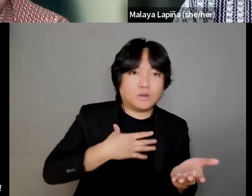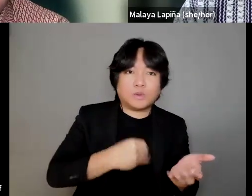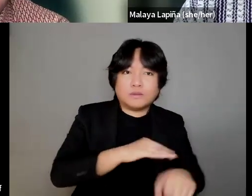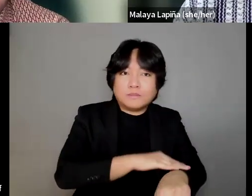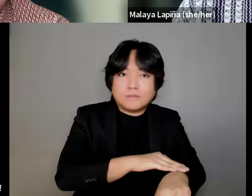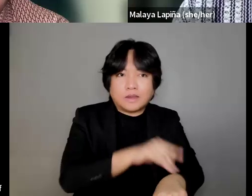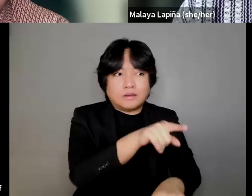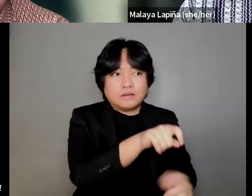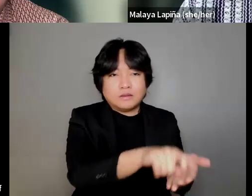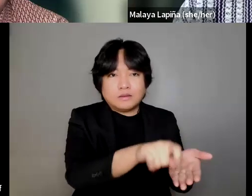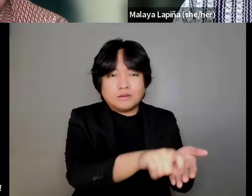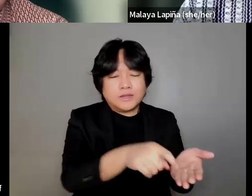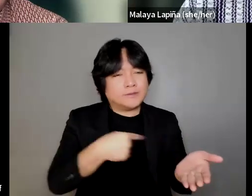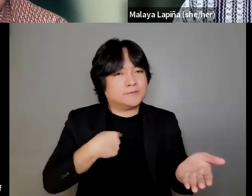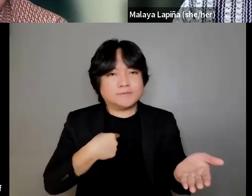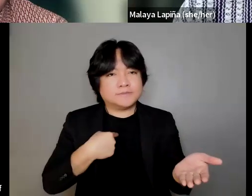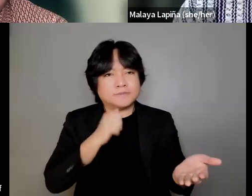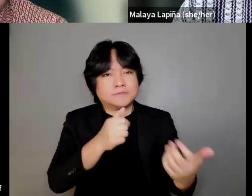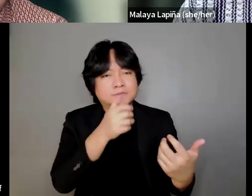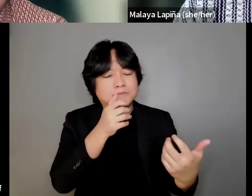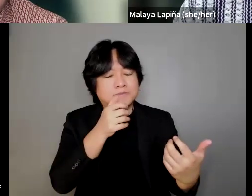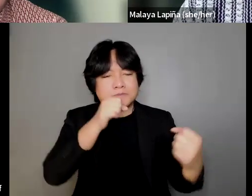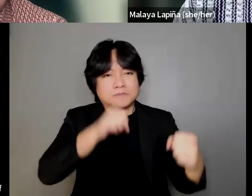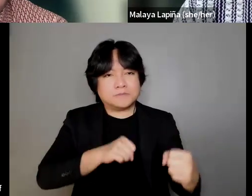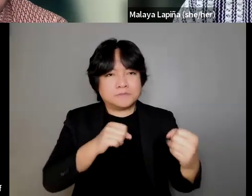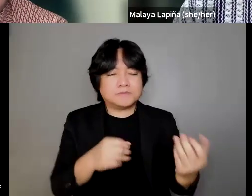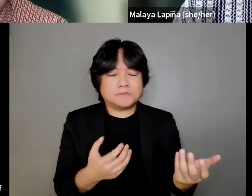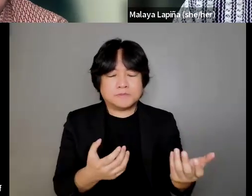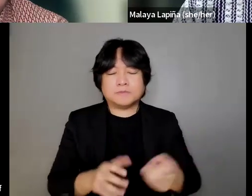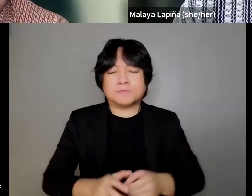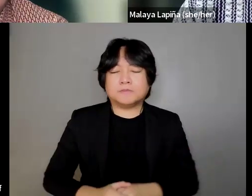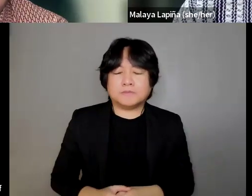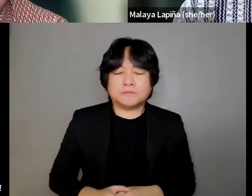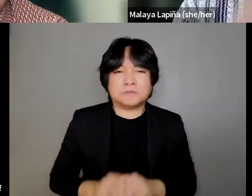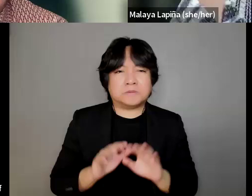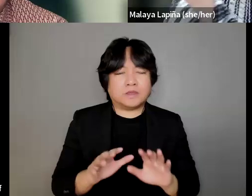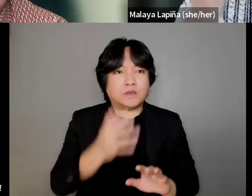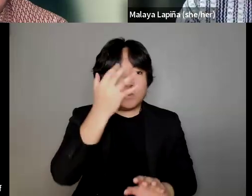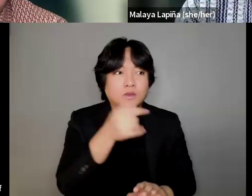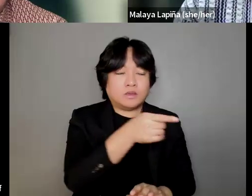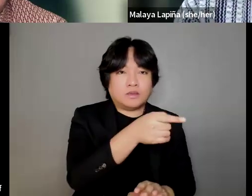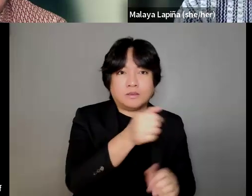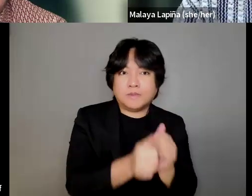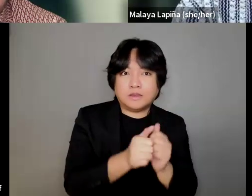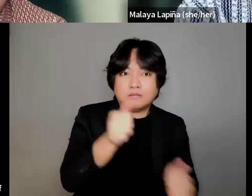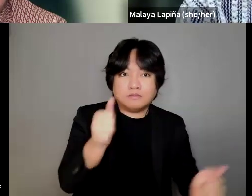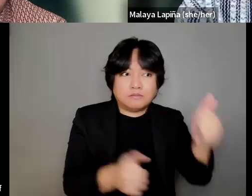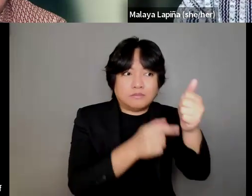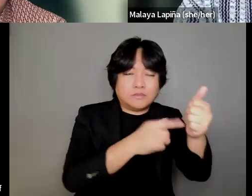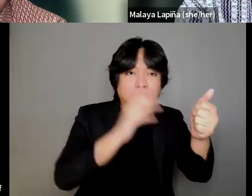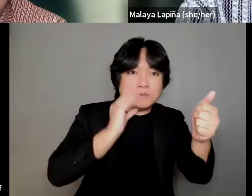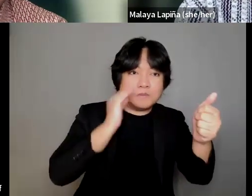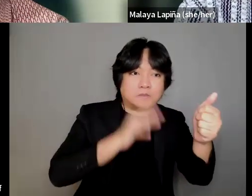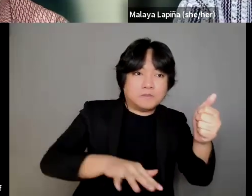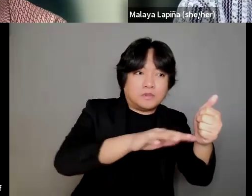a particular, that they are they kind of imposing a hegemonic understanding